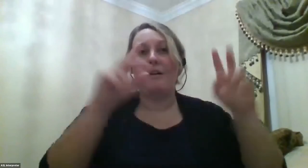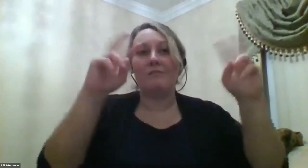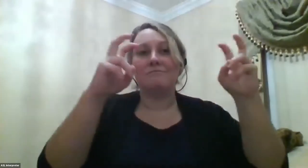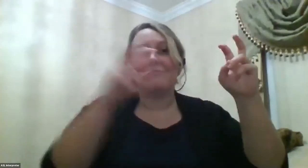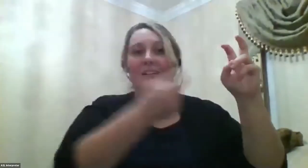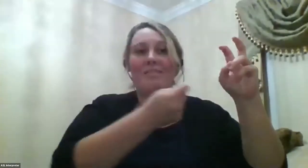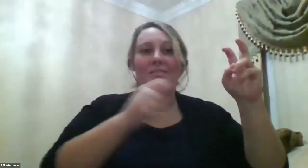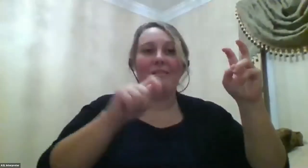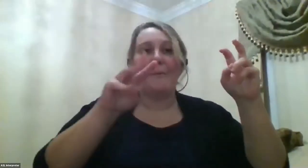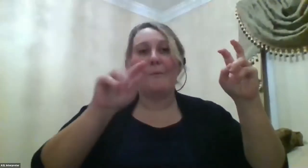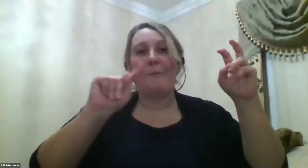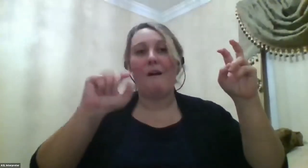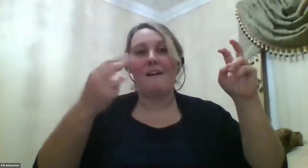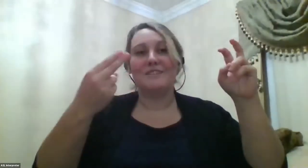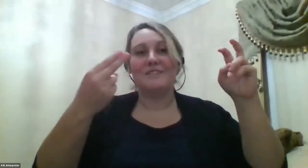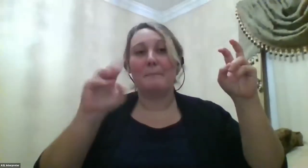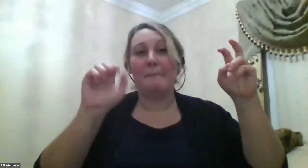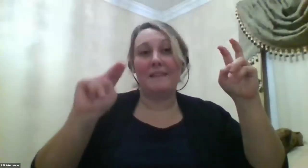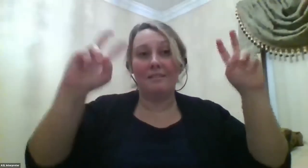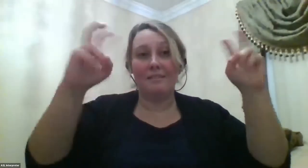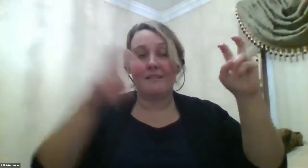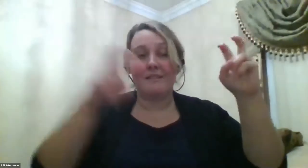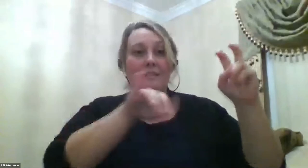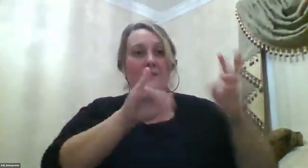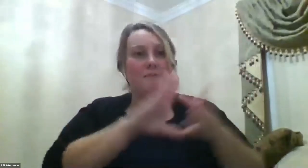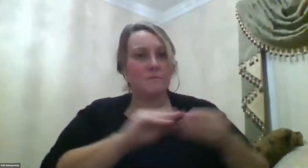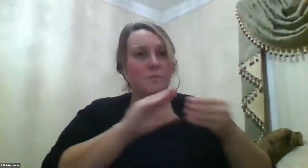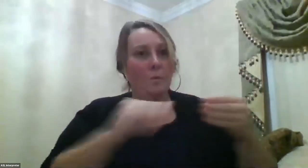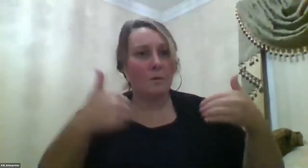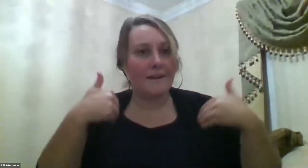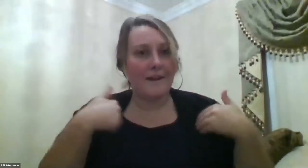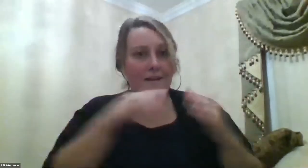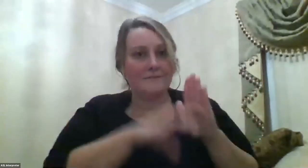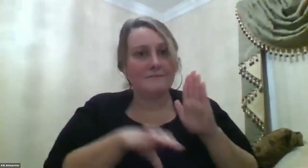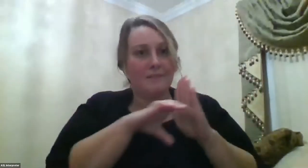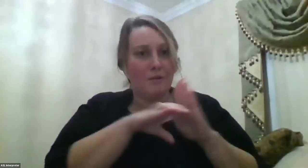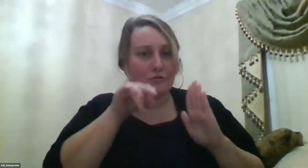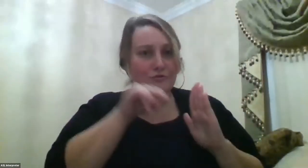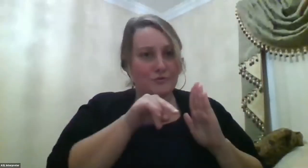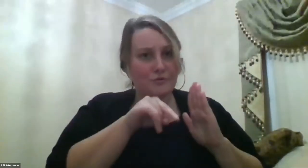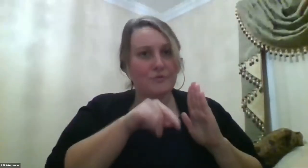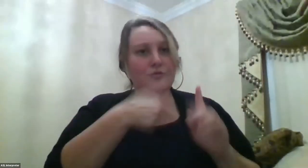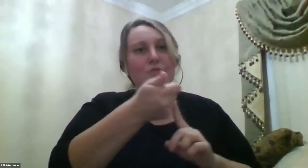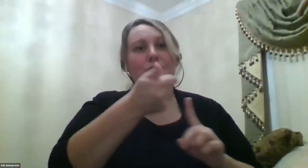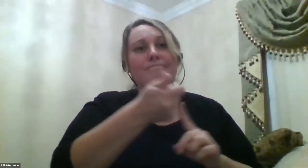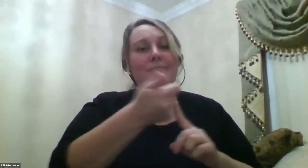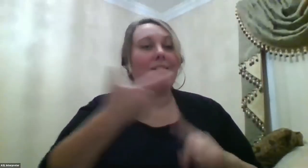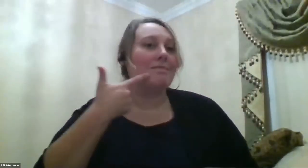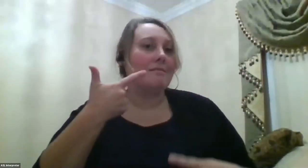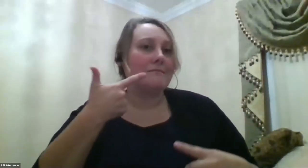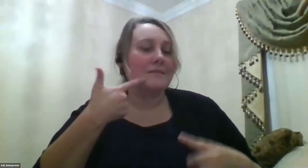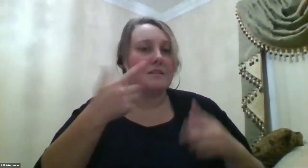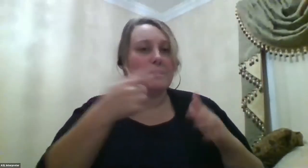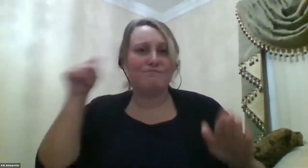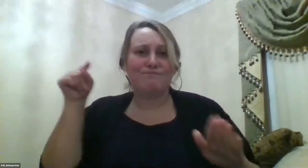a lesbian who's dyke bashed and murdered because of being a lesbian, like she and her lover are murdered in their bed. So she exists in